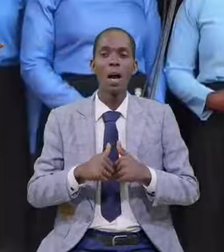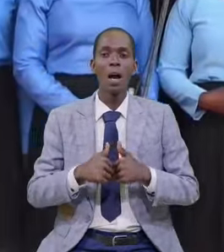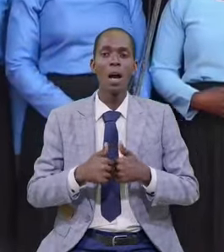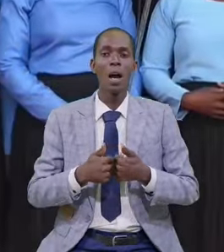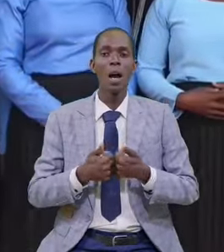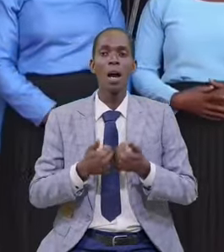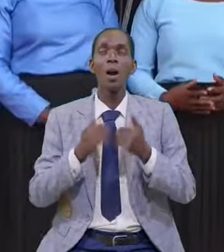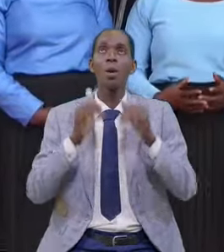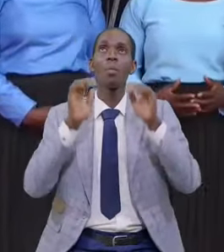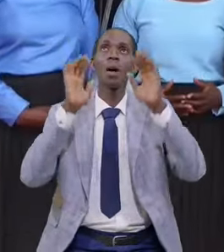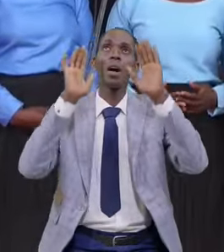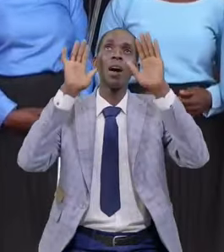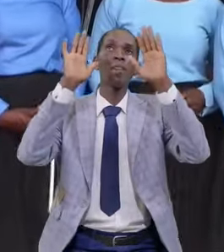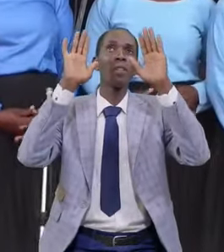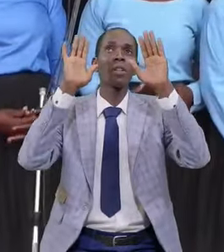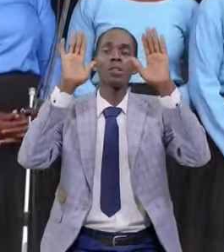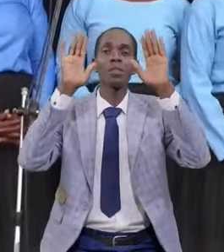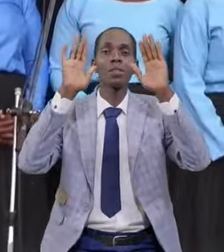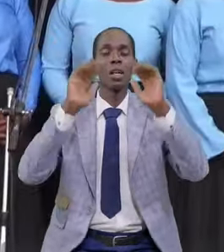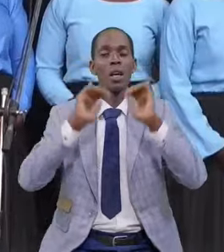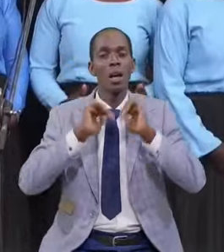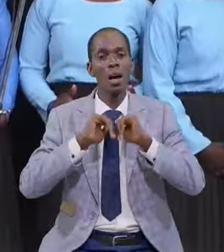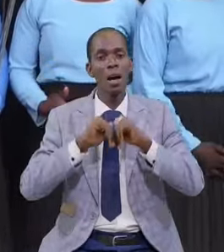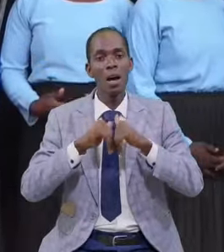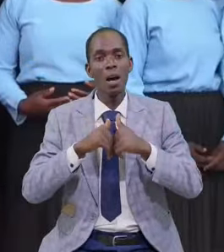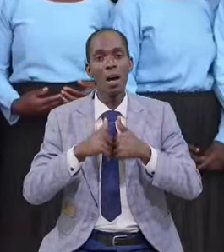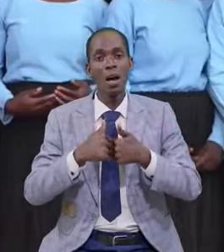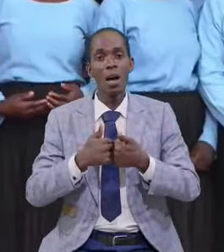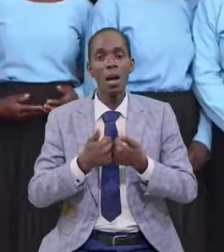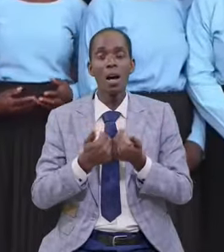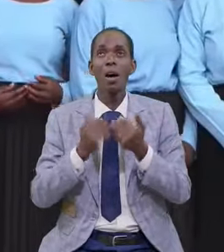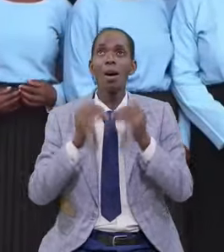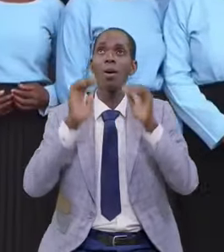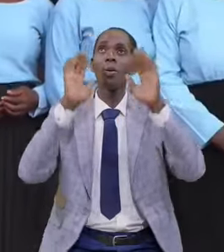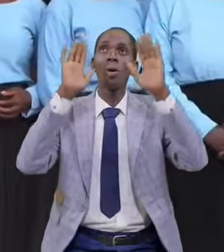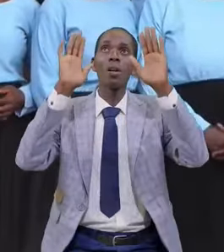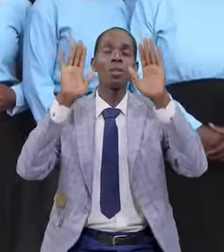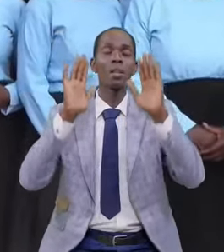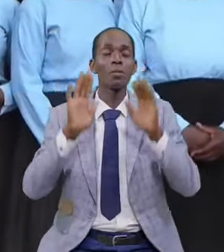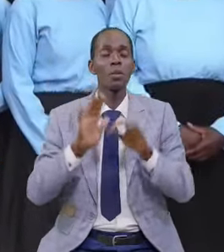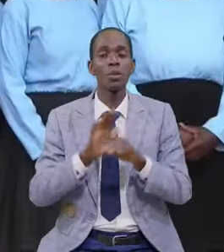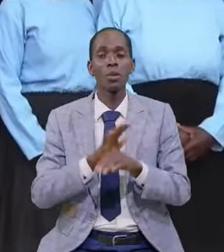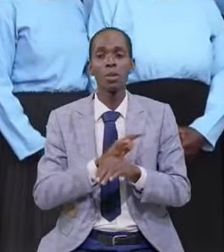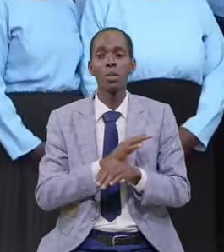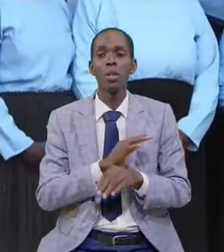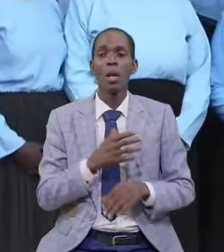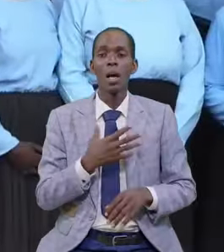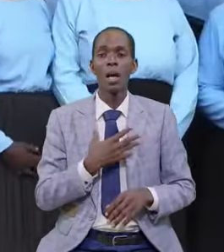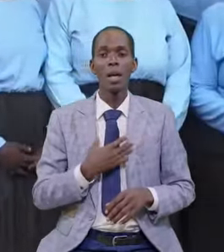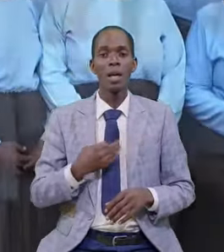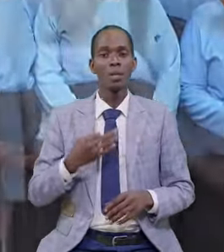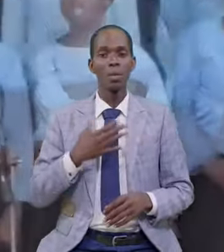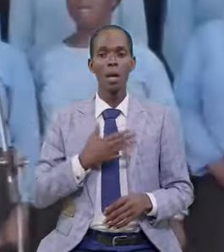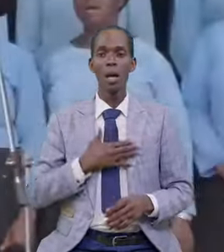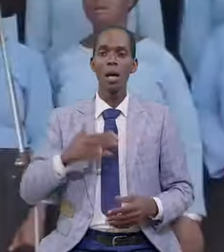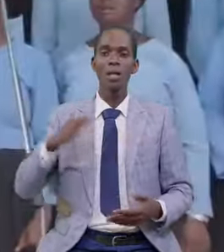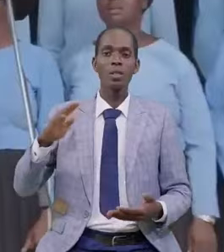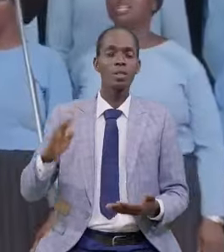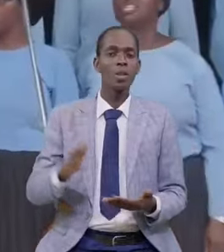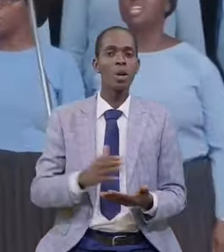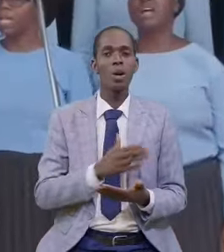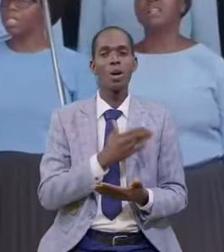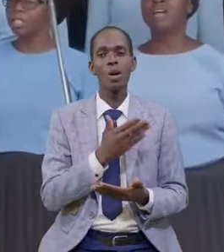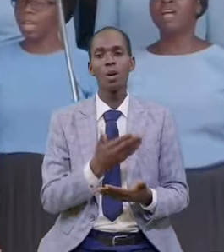how marous how wonderful and my